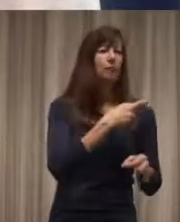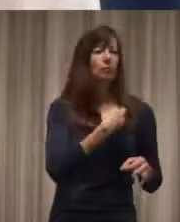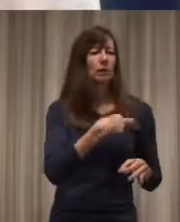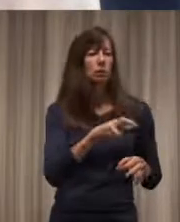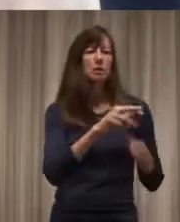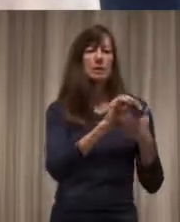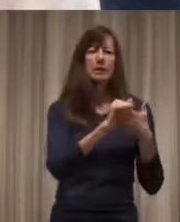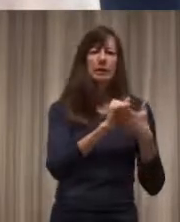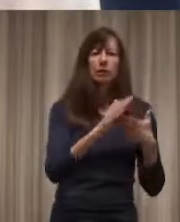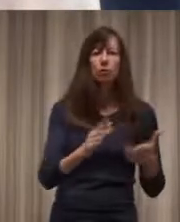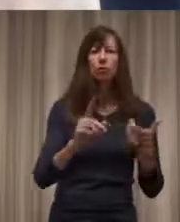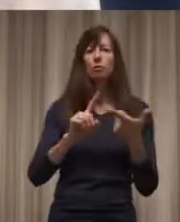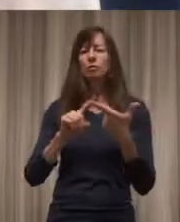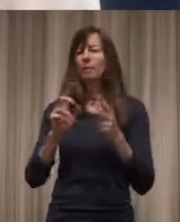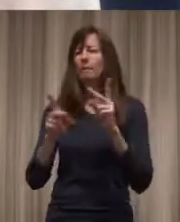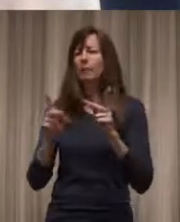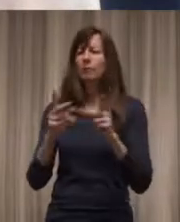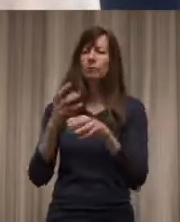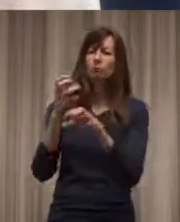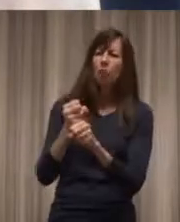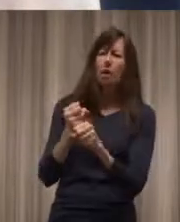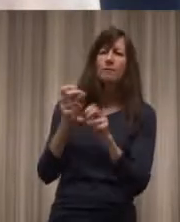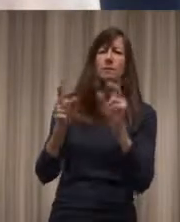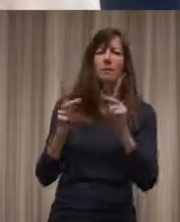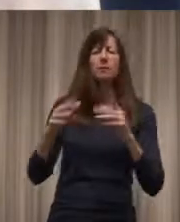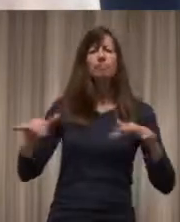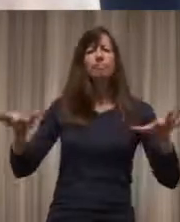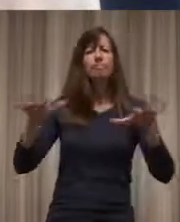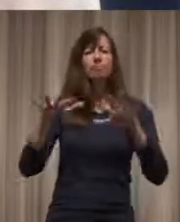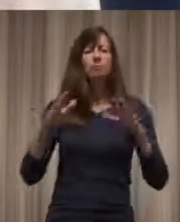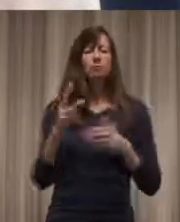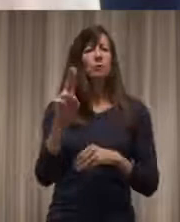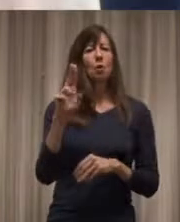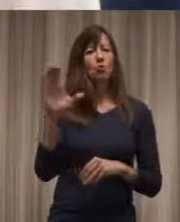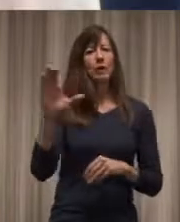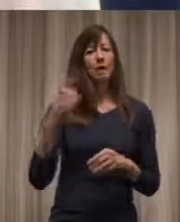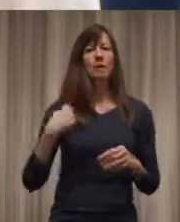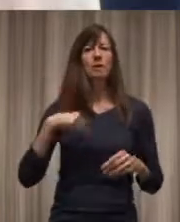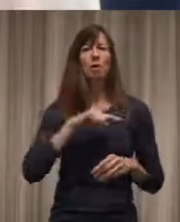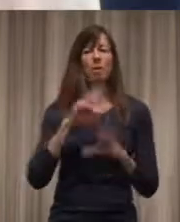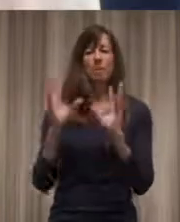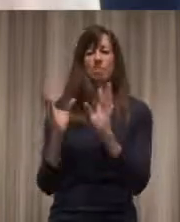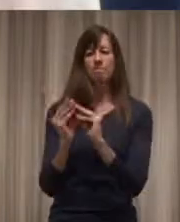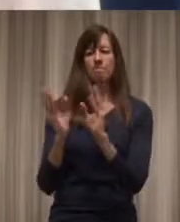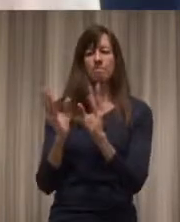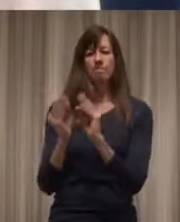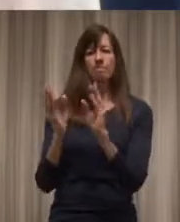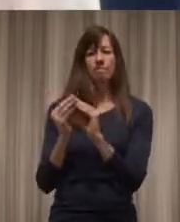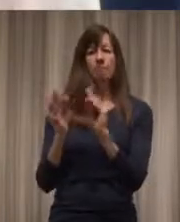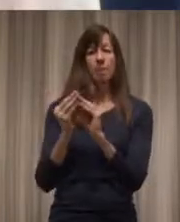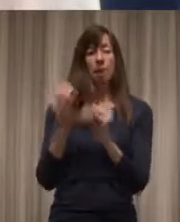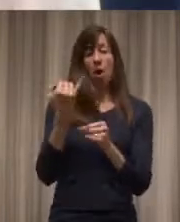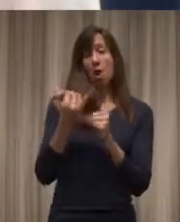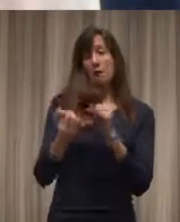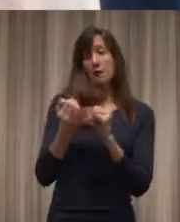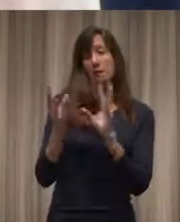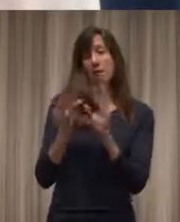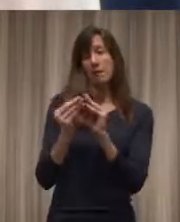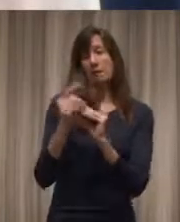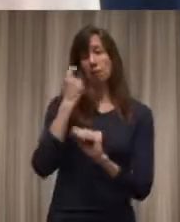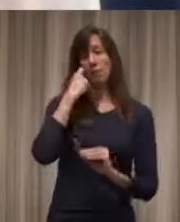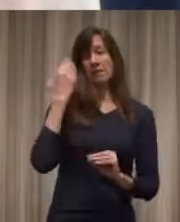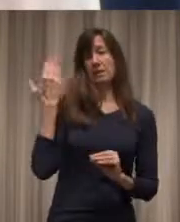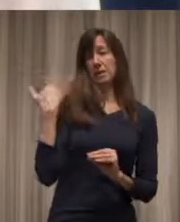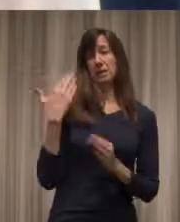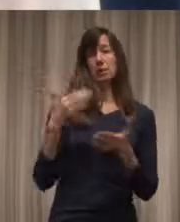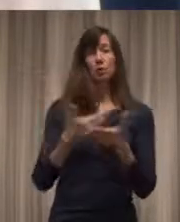various sub-communities that make up Ulster County. We have been meeting and convening, including our last meeting on New Year's Eve, and this coalition